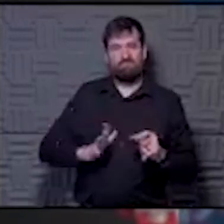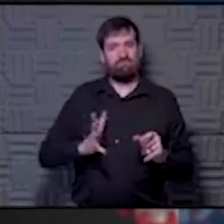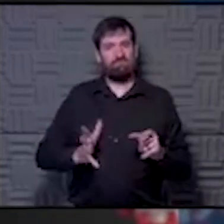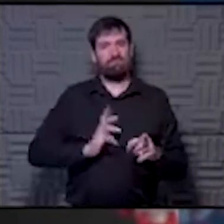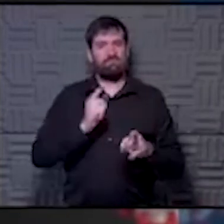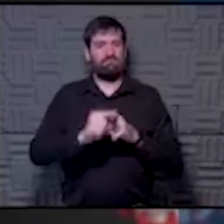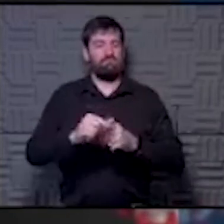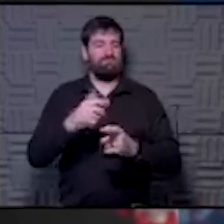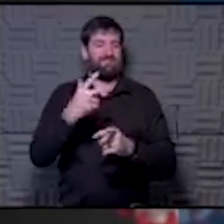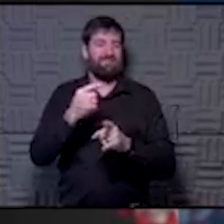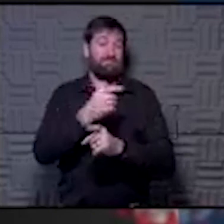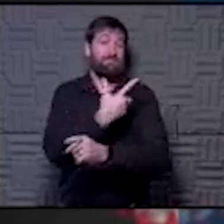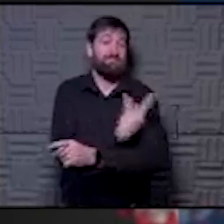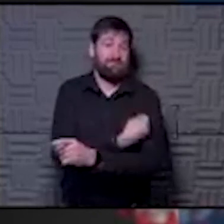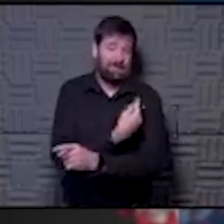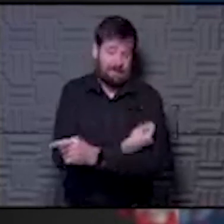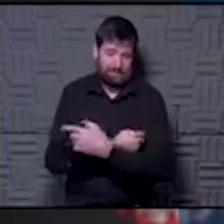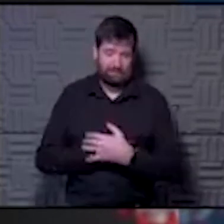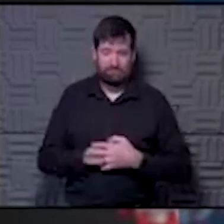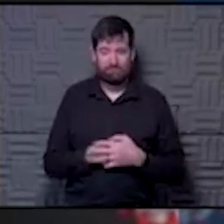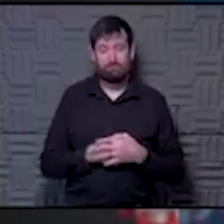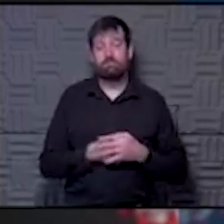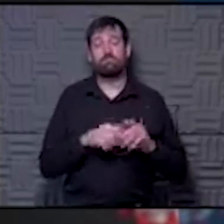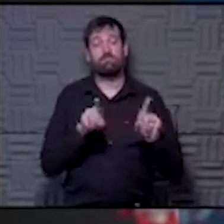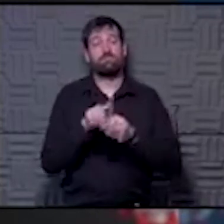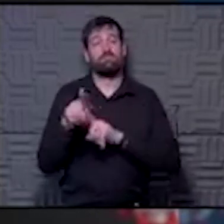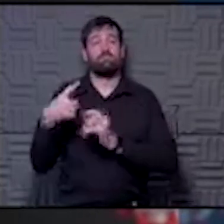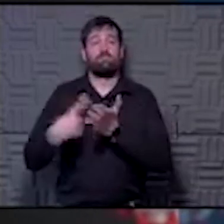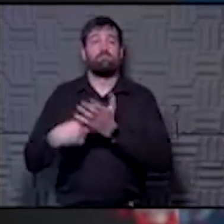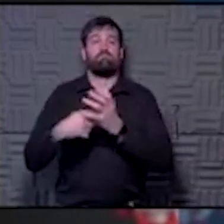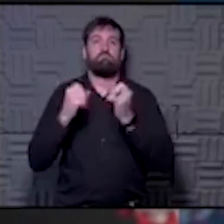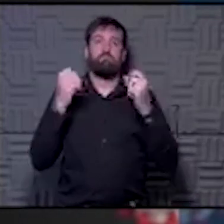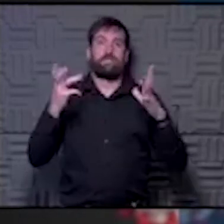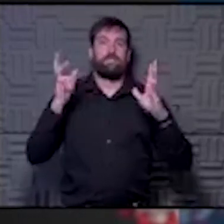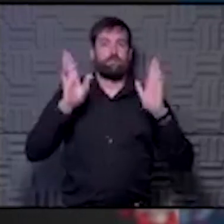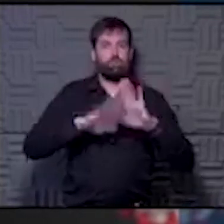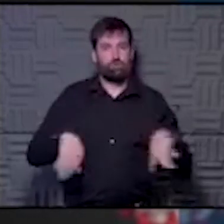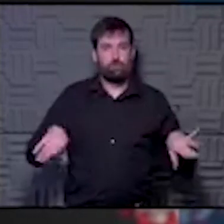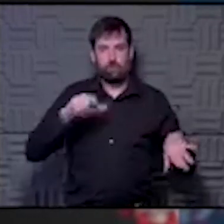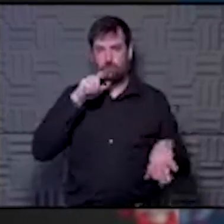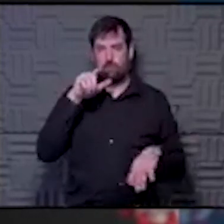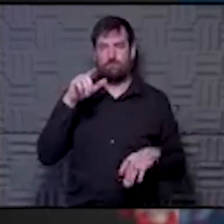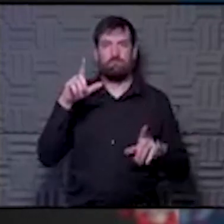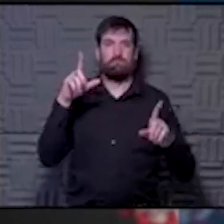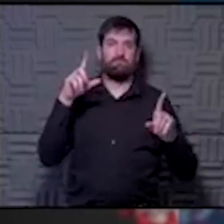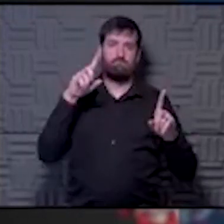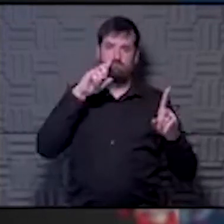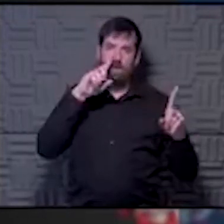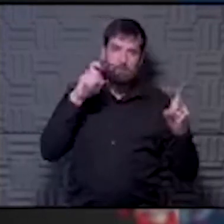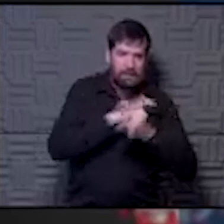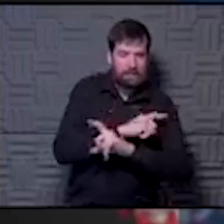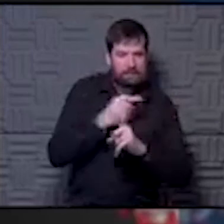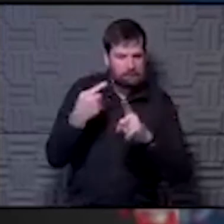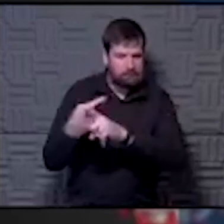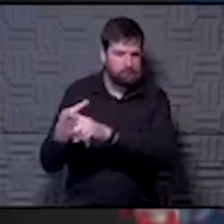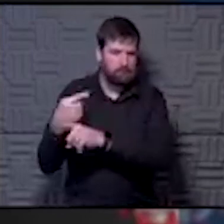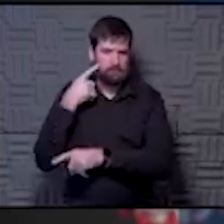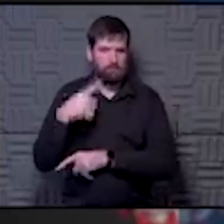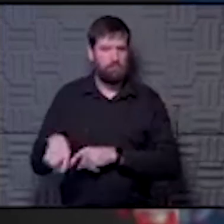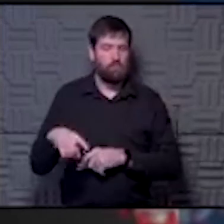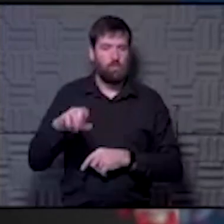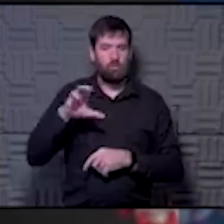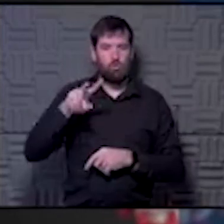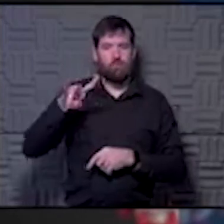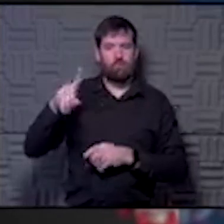things vaccine related. We'll also talk about a growing number of children who have had complications from COVID-19 and what our thoughts are around keeping